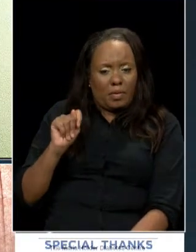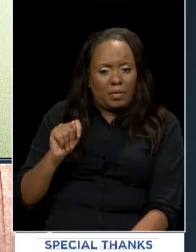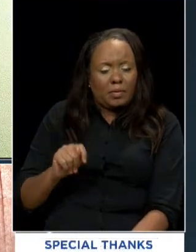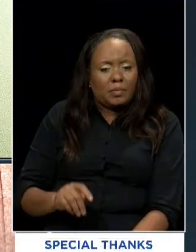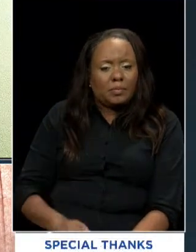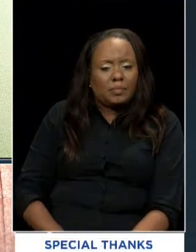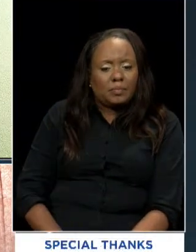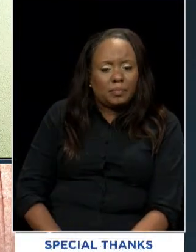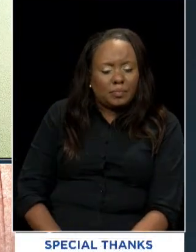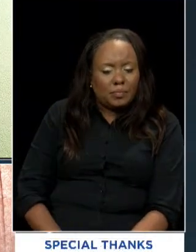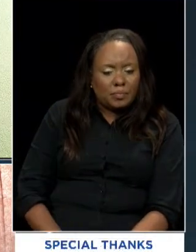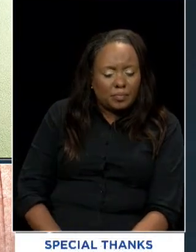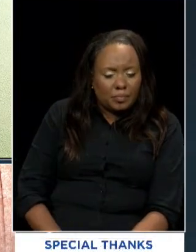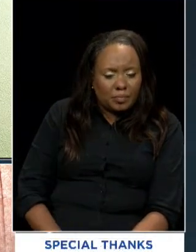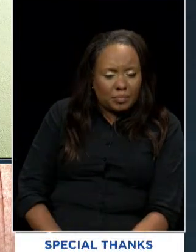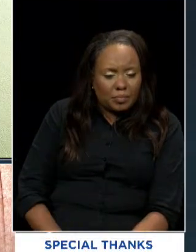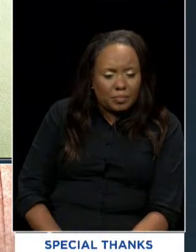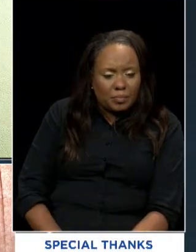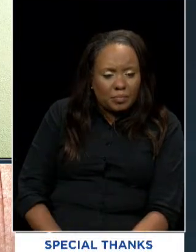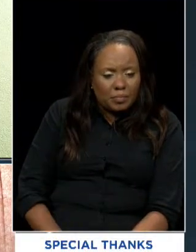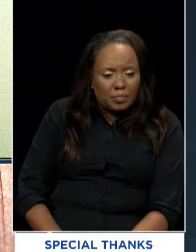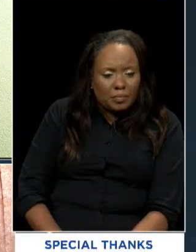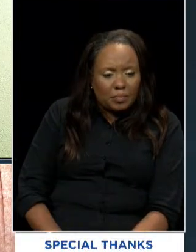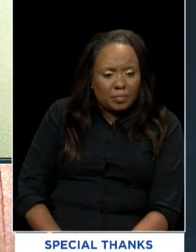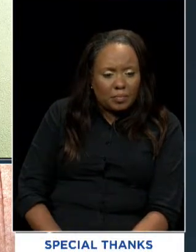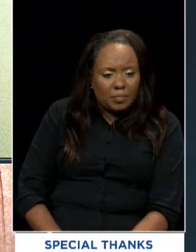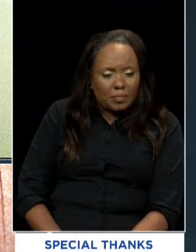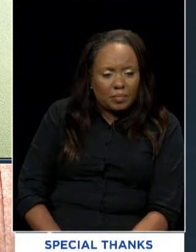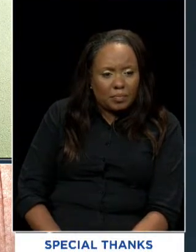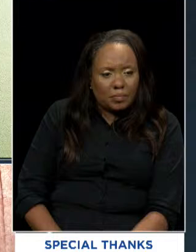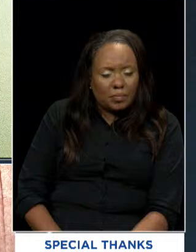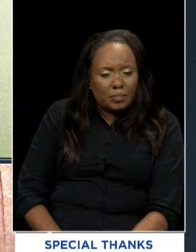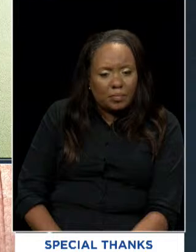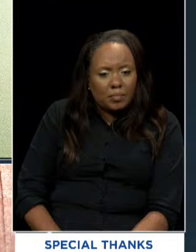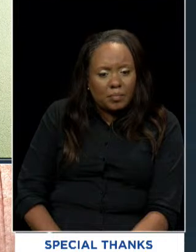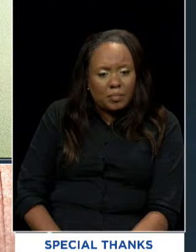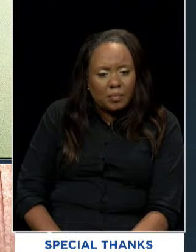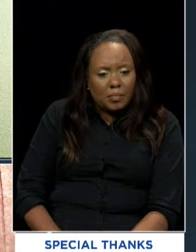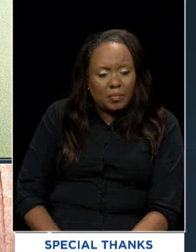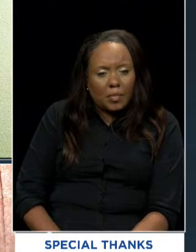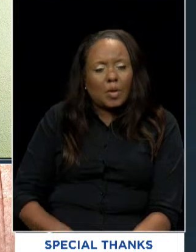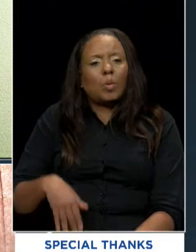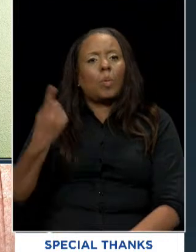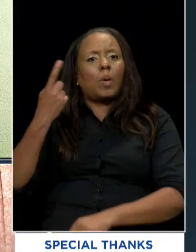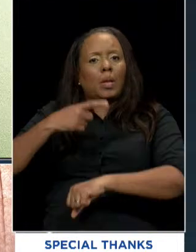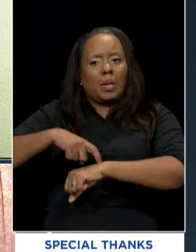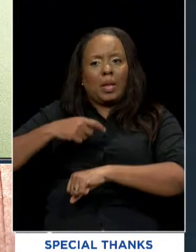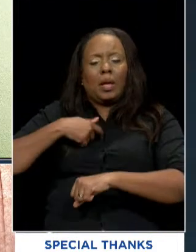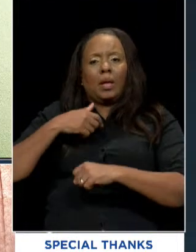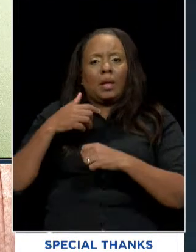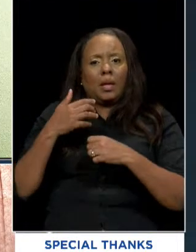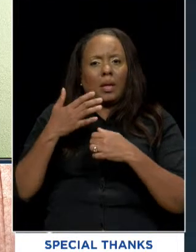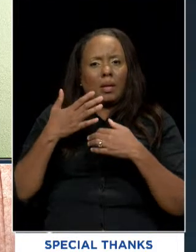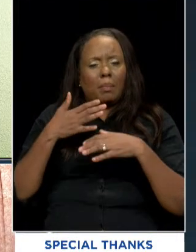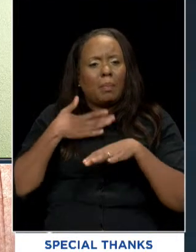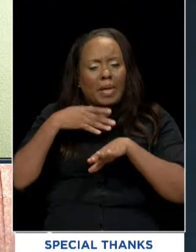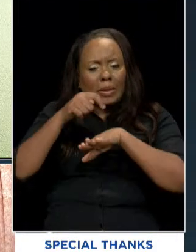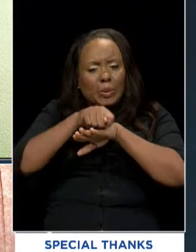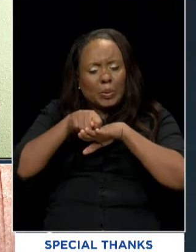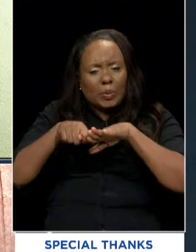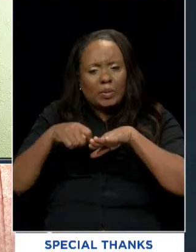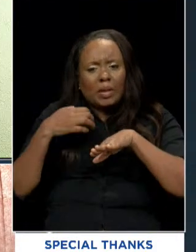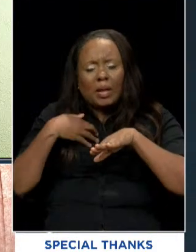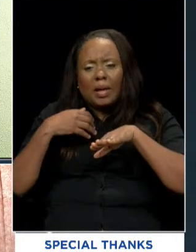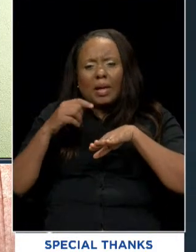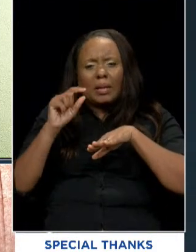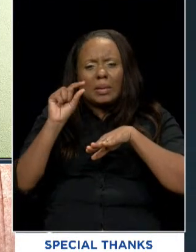I had a small split between my toes. And I didn't attend the clinic. The doctor prescribed, she said I would address it, but next